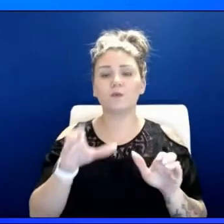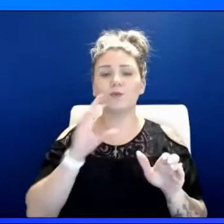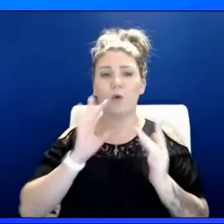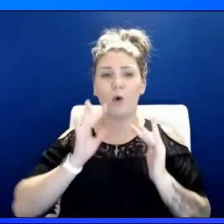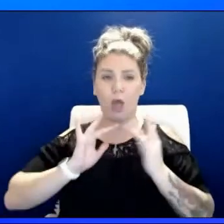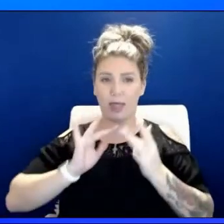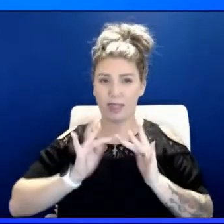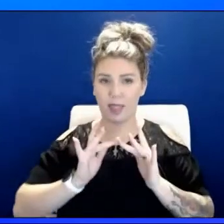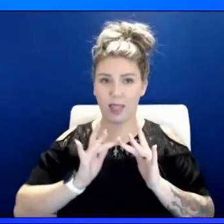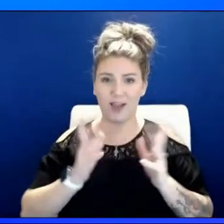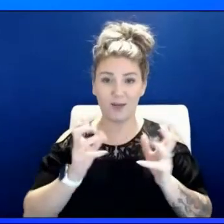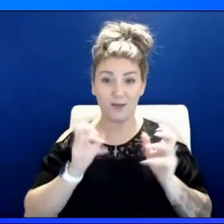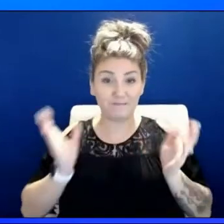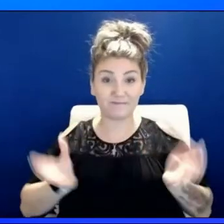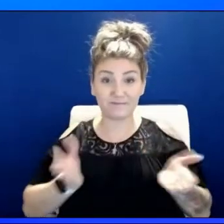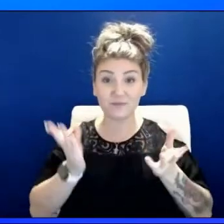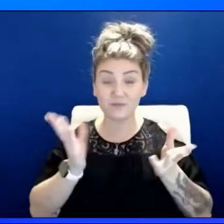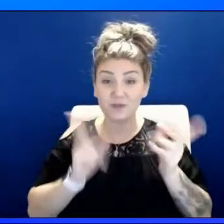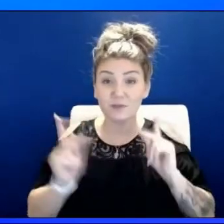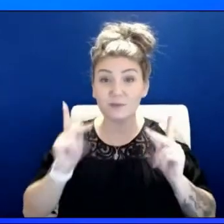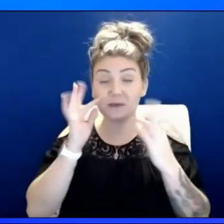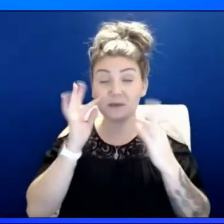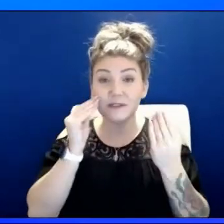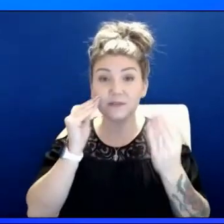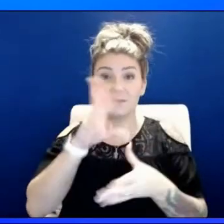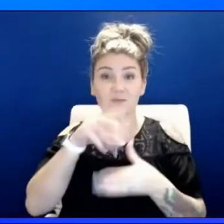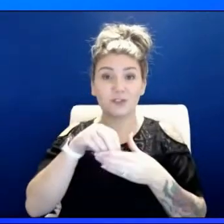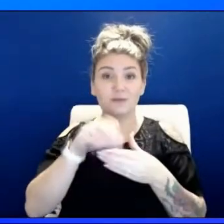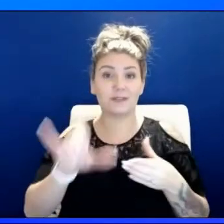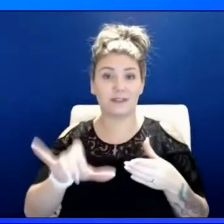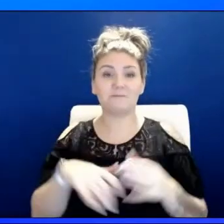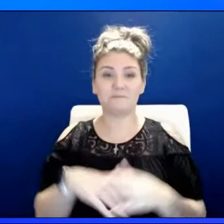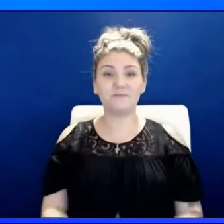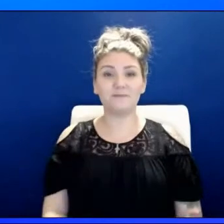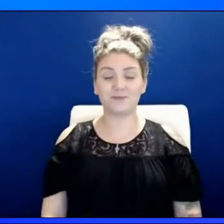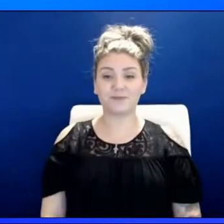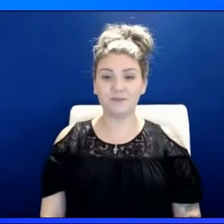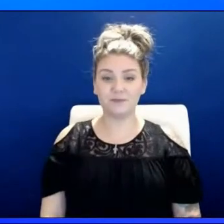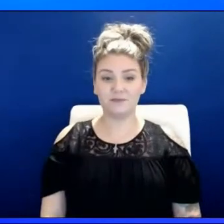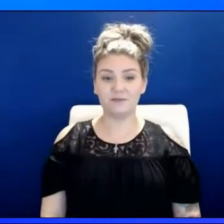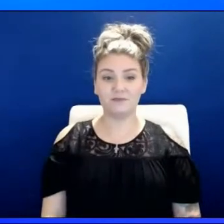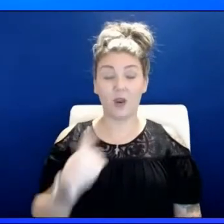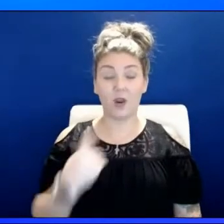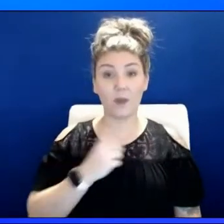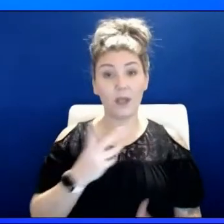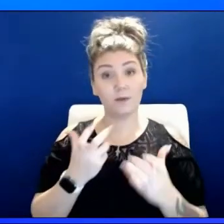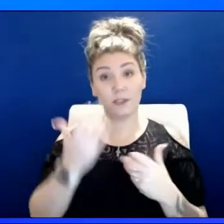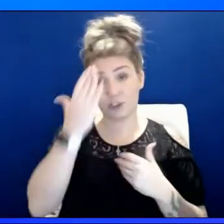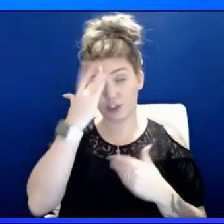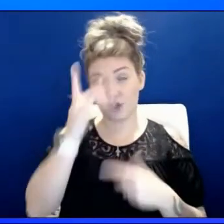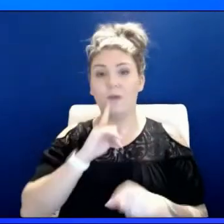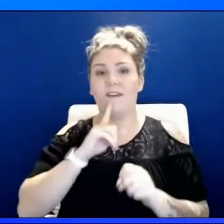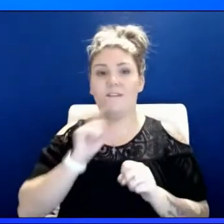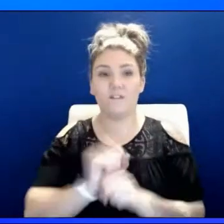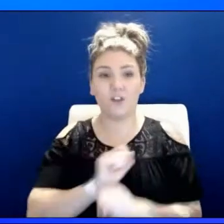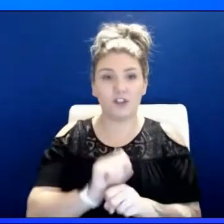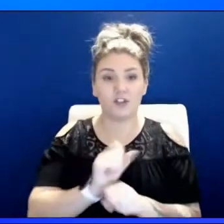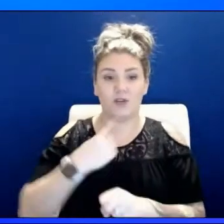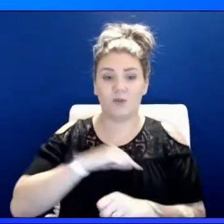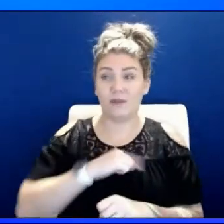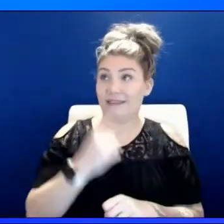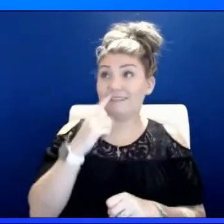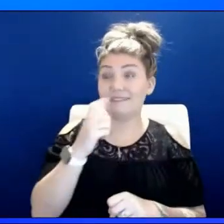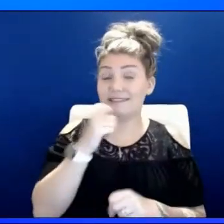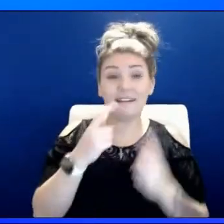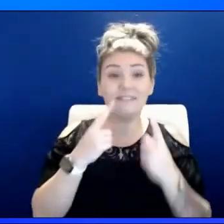want to encourage people to think about participating in that because we want to know for sure. We think it's not effective, but we got to